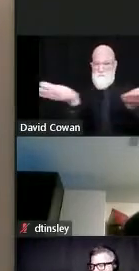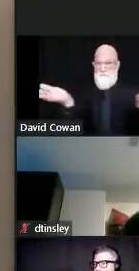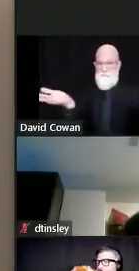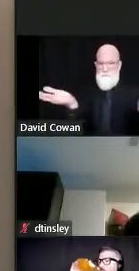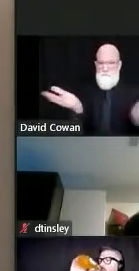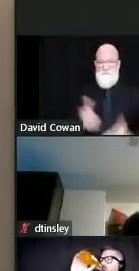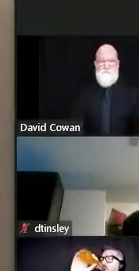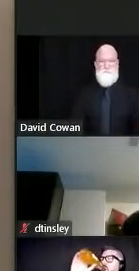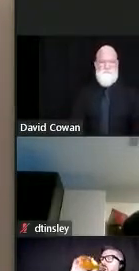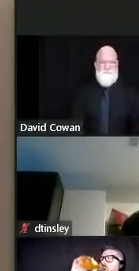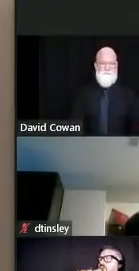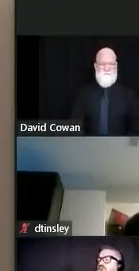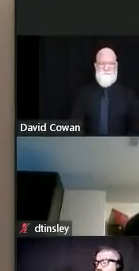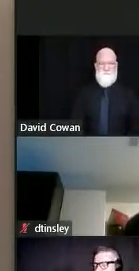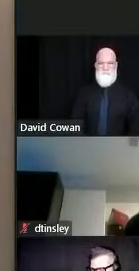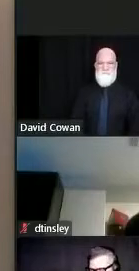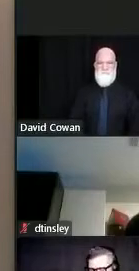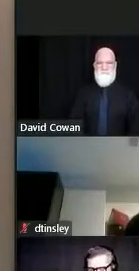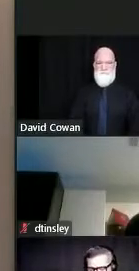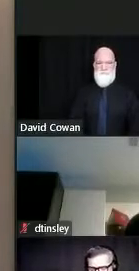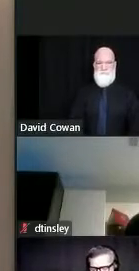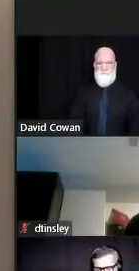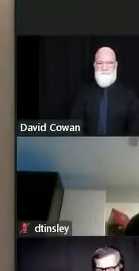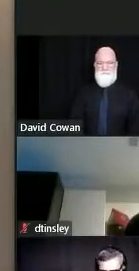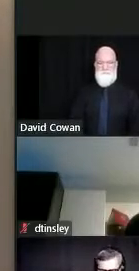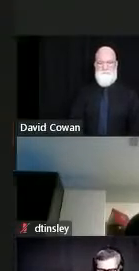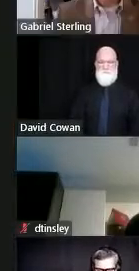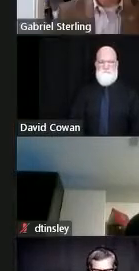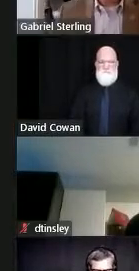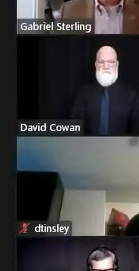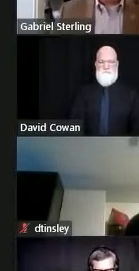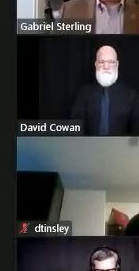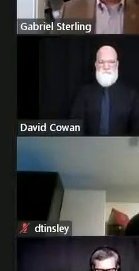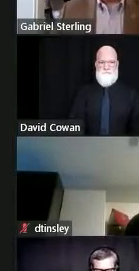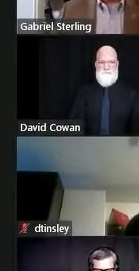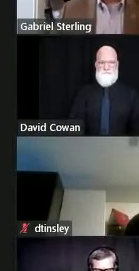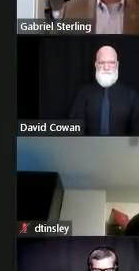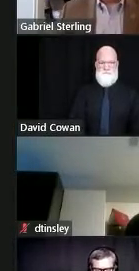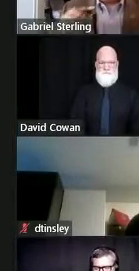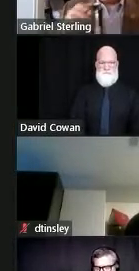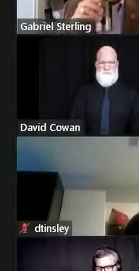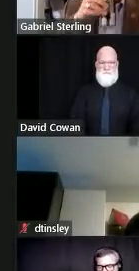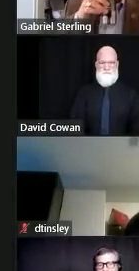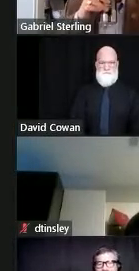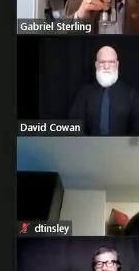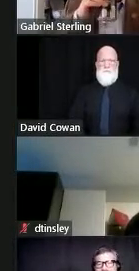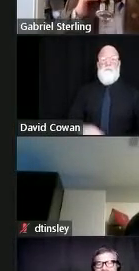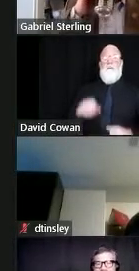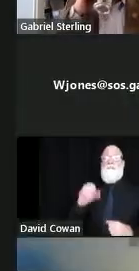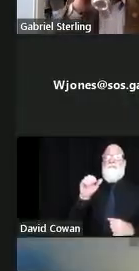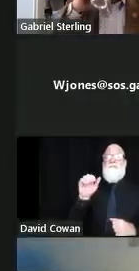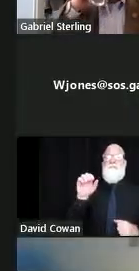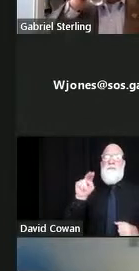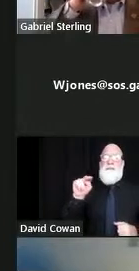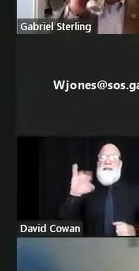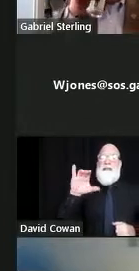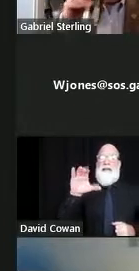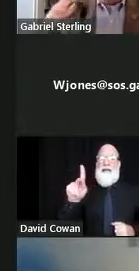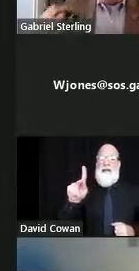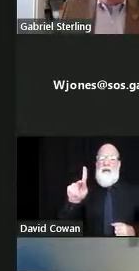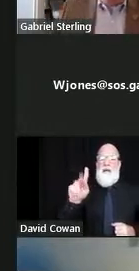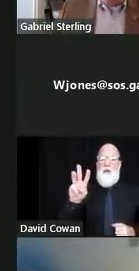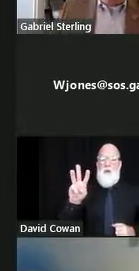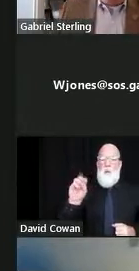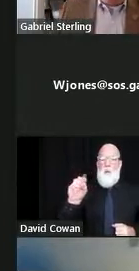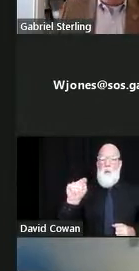protocol we got set as get one person at a time okay first is Nick wooden uh hey Gabe Nick